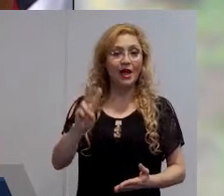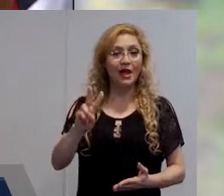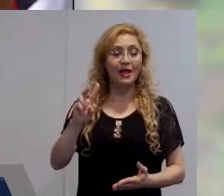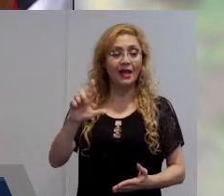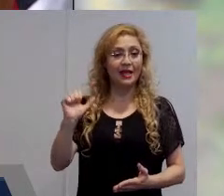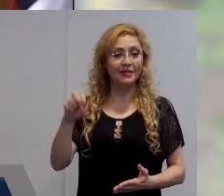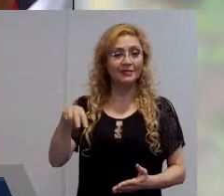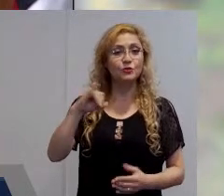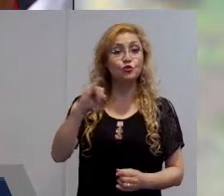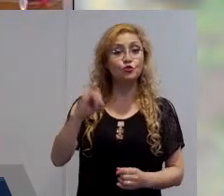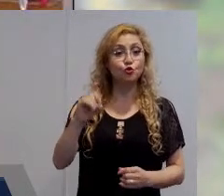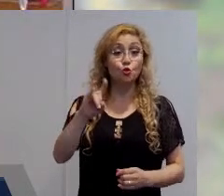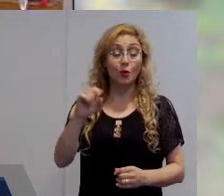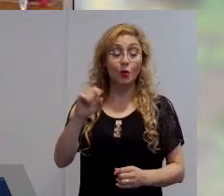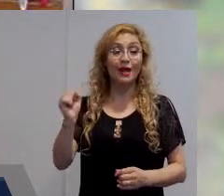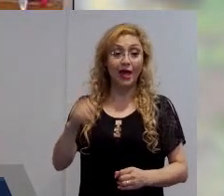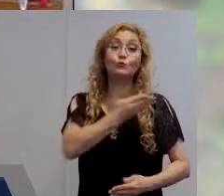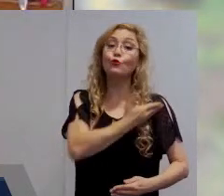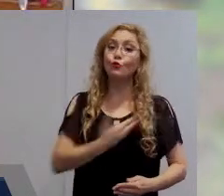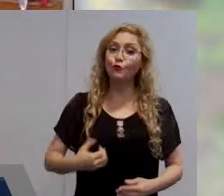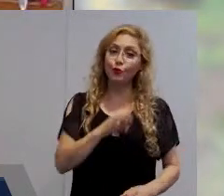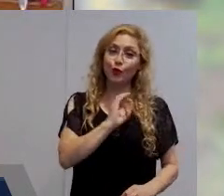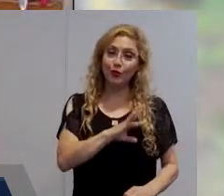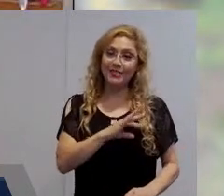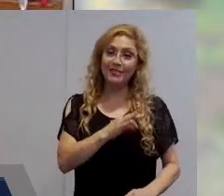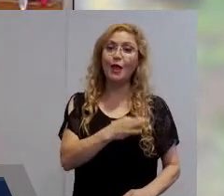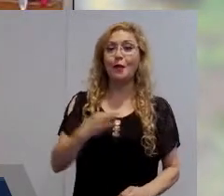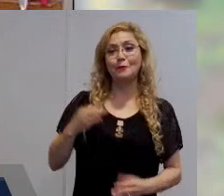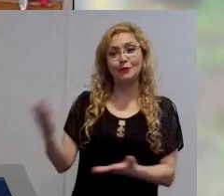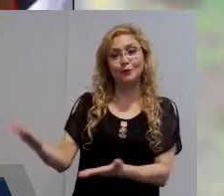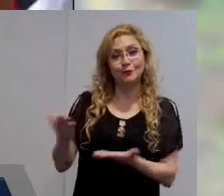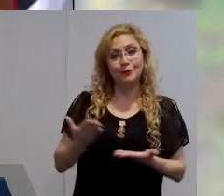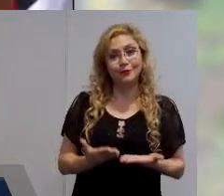Chile, our host country for this meeting.